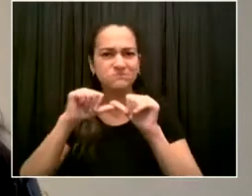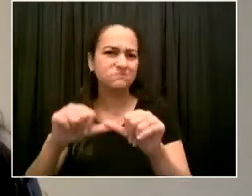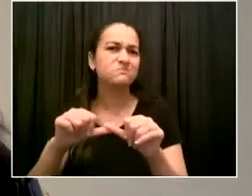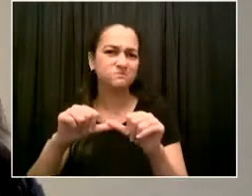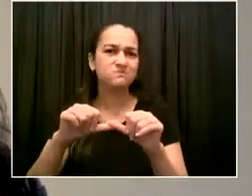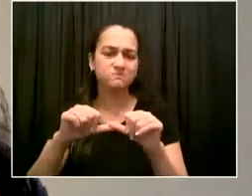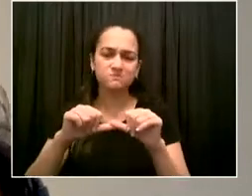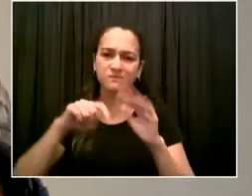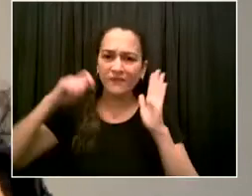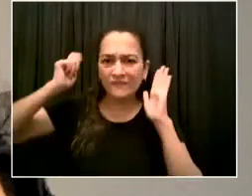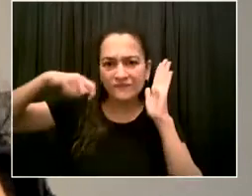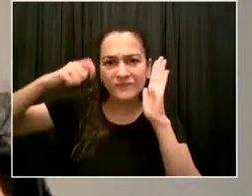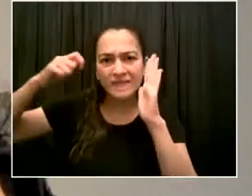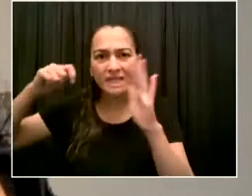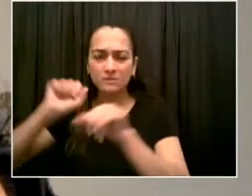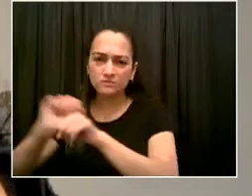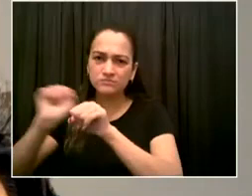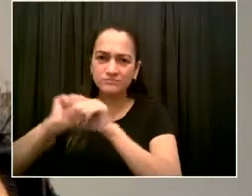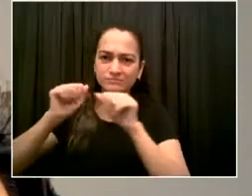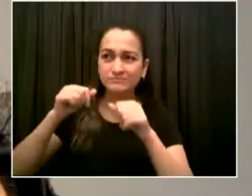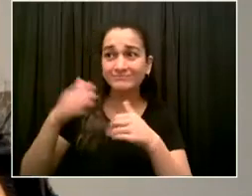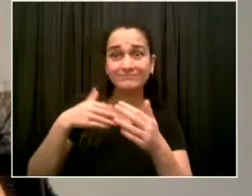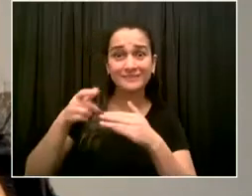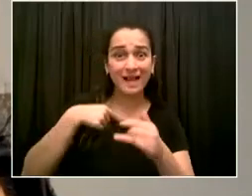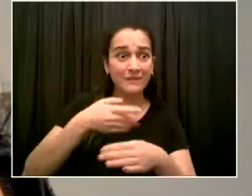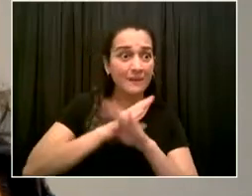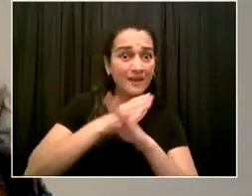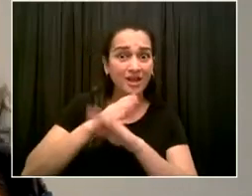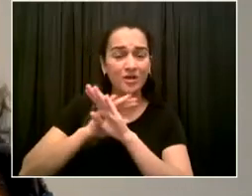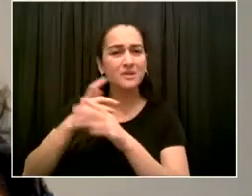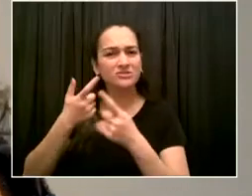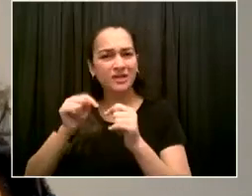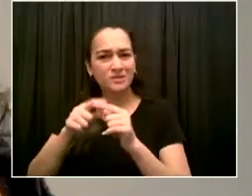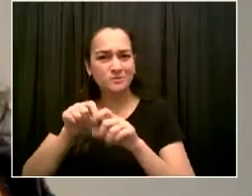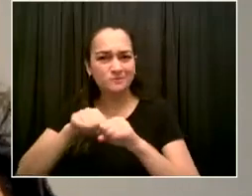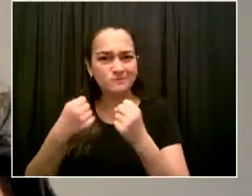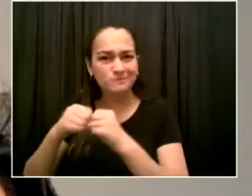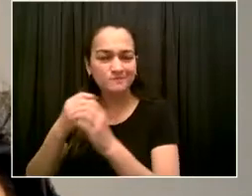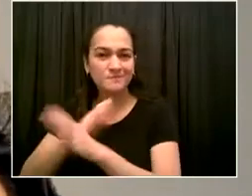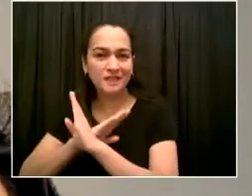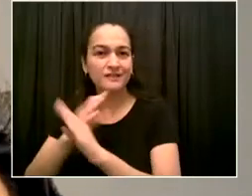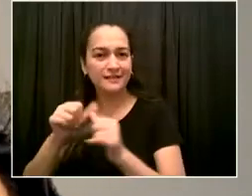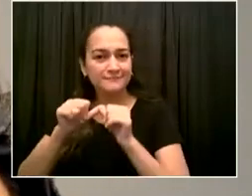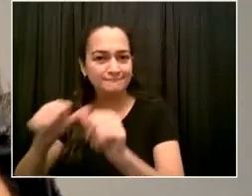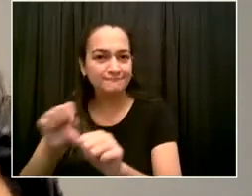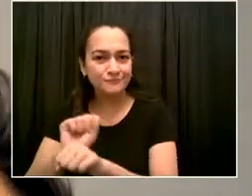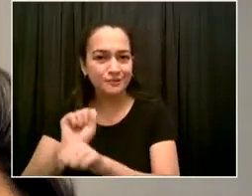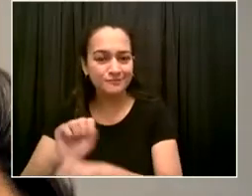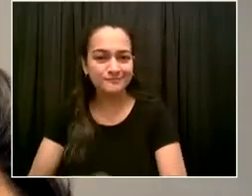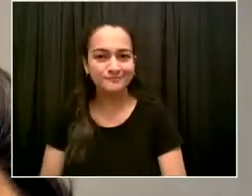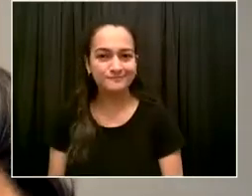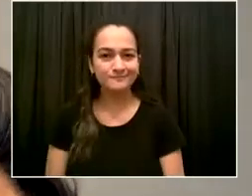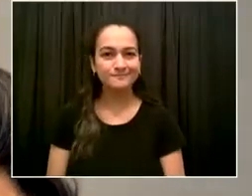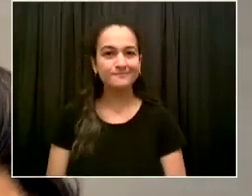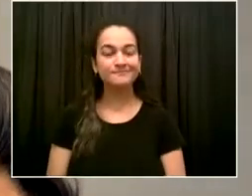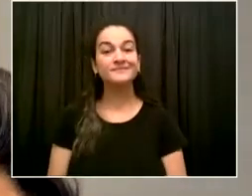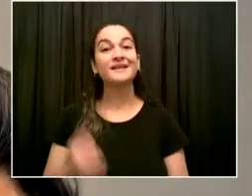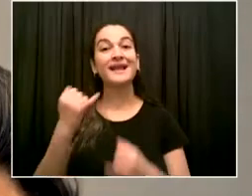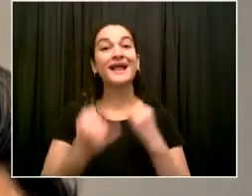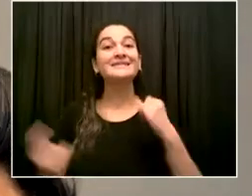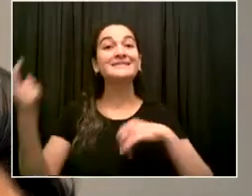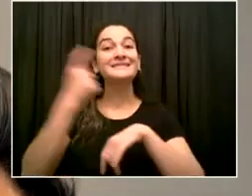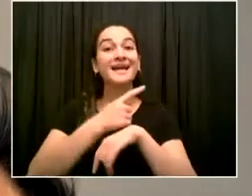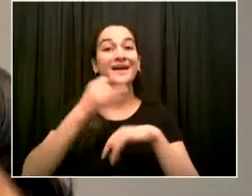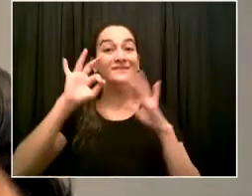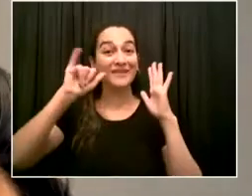final wrap day occurred. We were thrilled to have you and First Lady Shirlane come to the set. It's always a